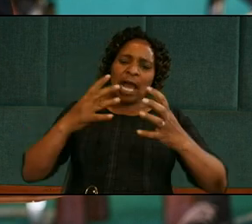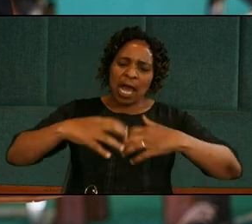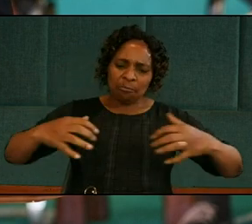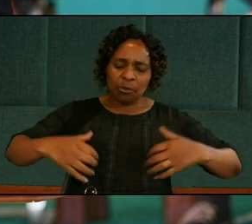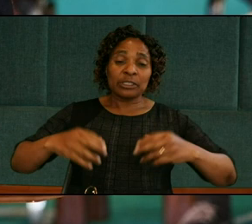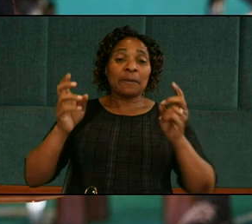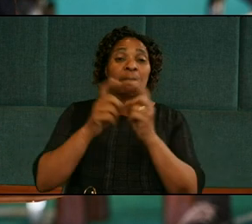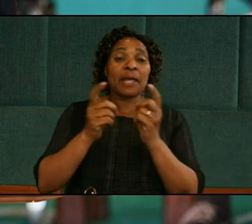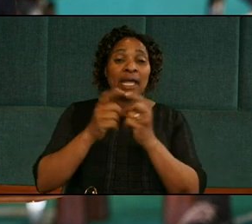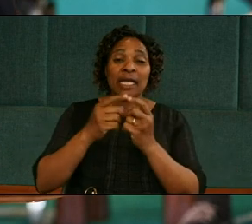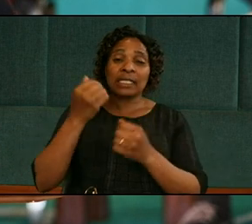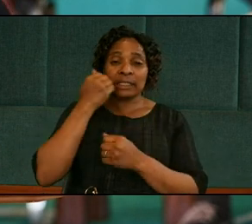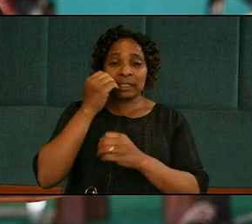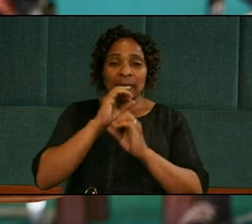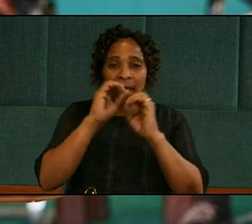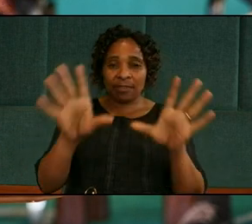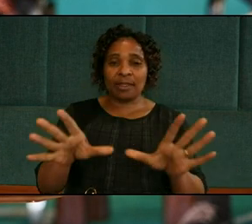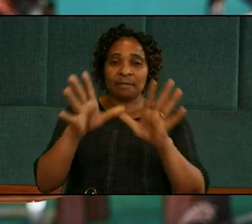illness.